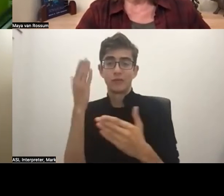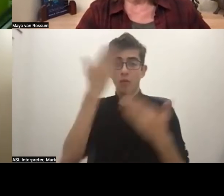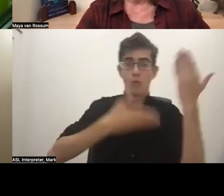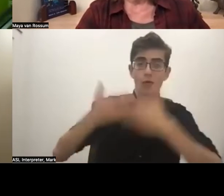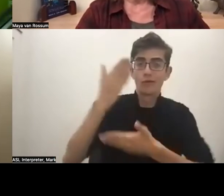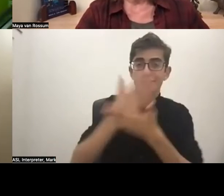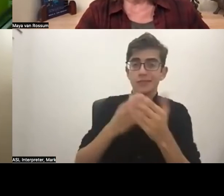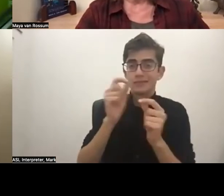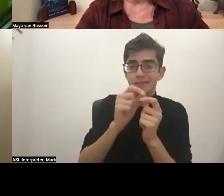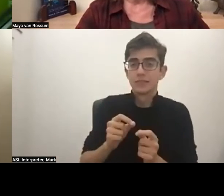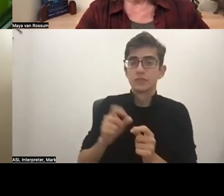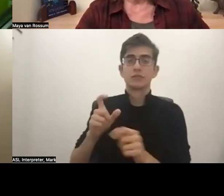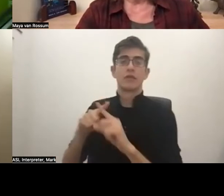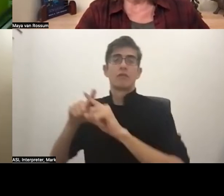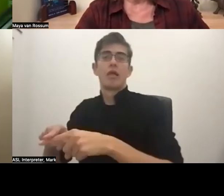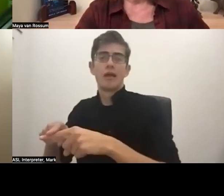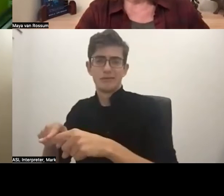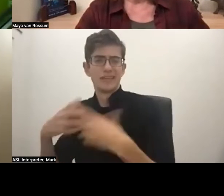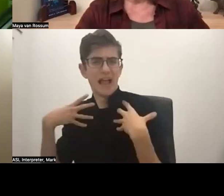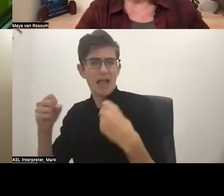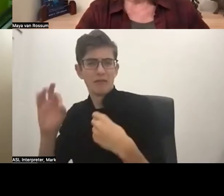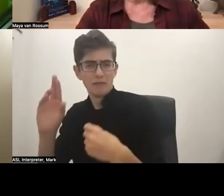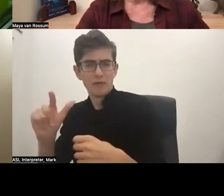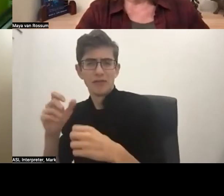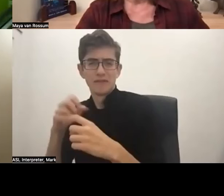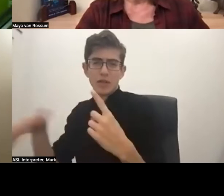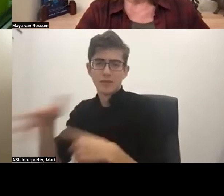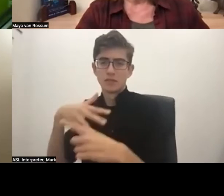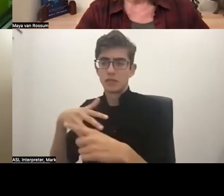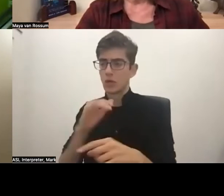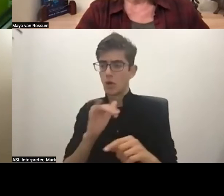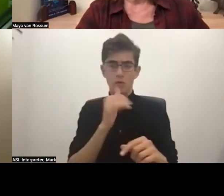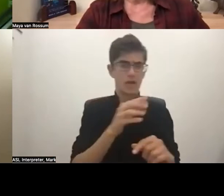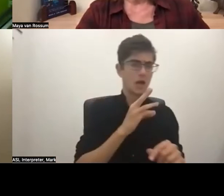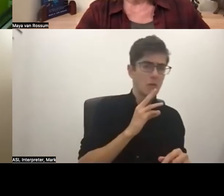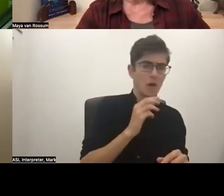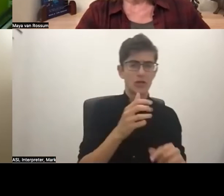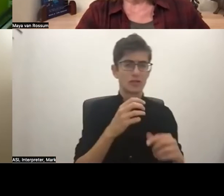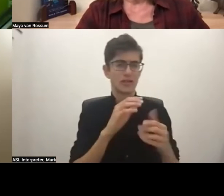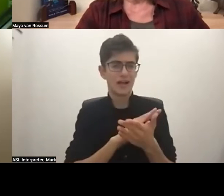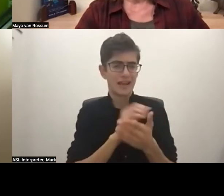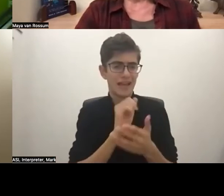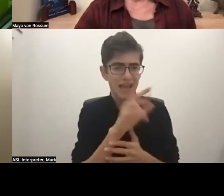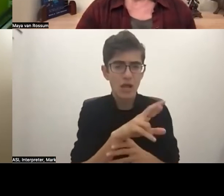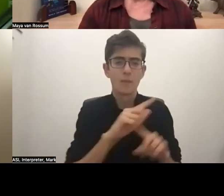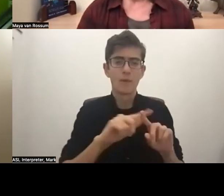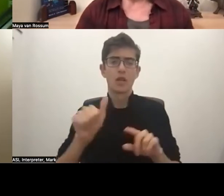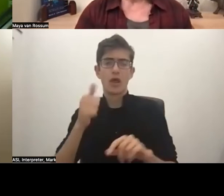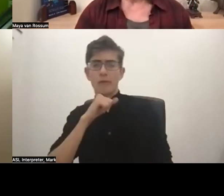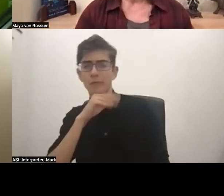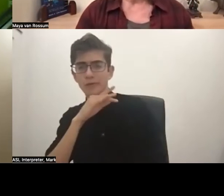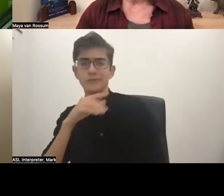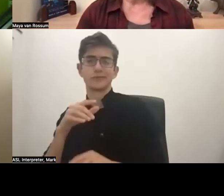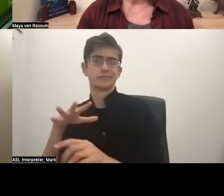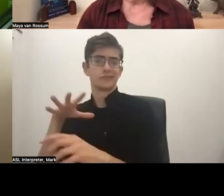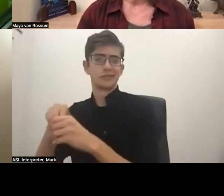gaps related to environmental harm that are not in the realms of air and water. And so, for instance, you can